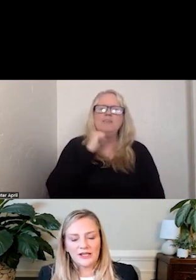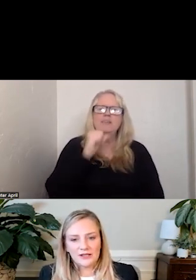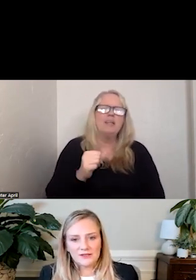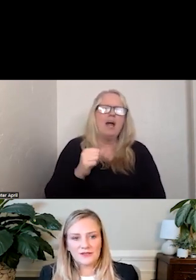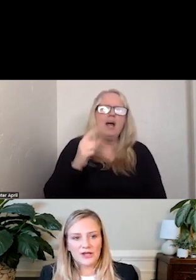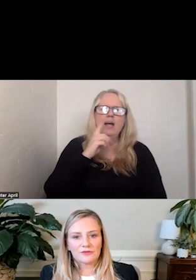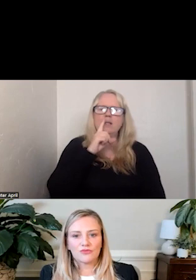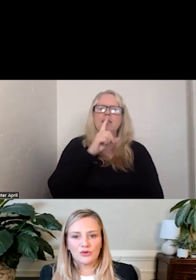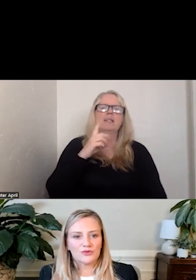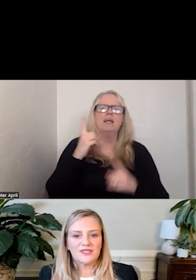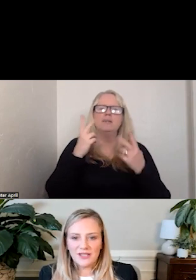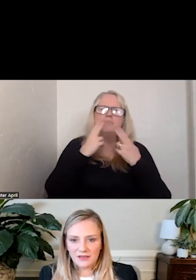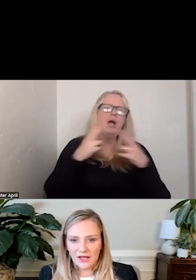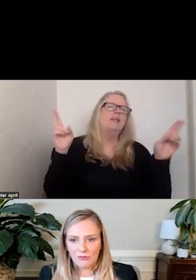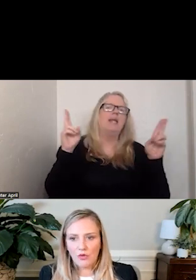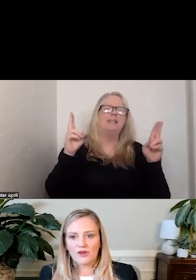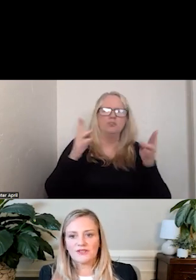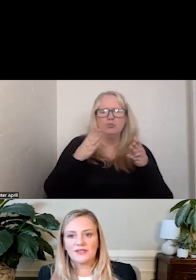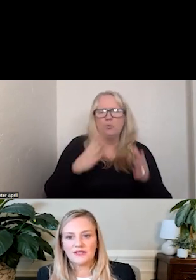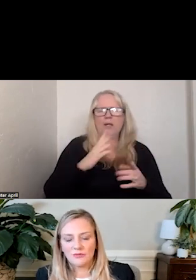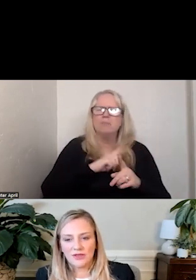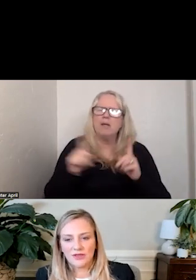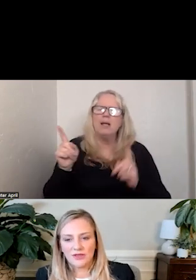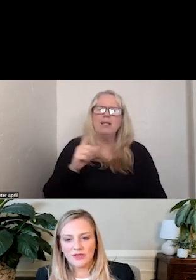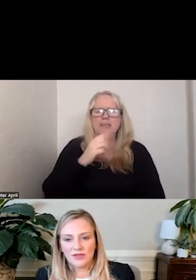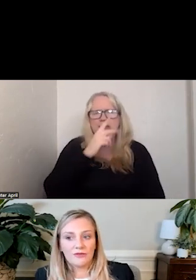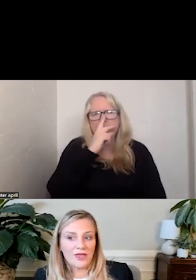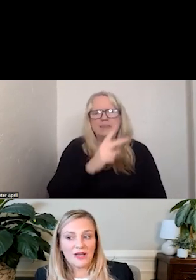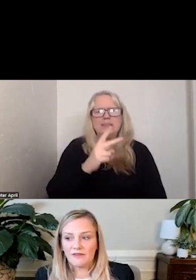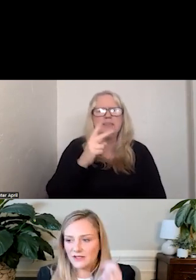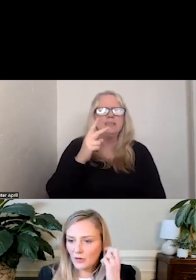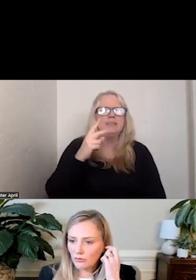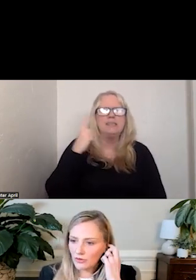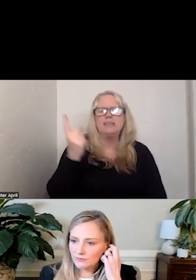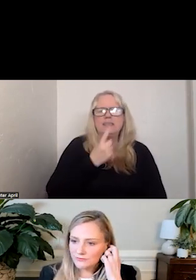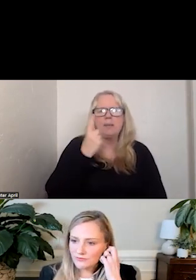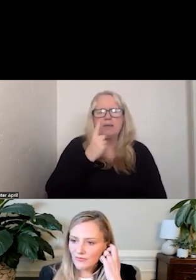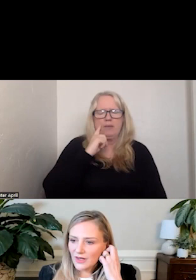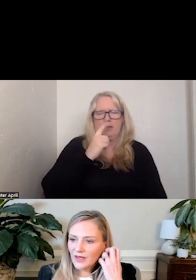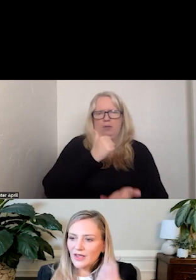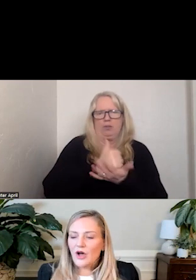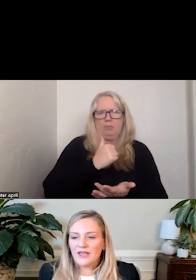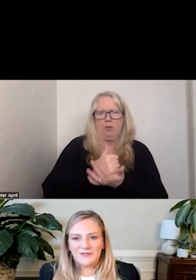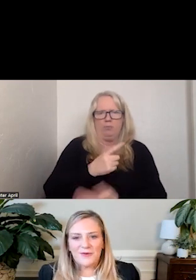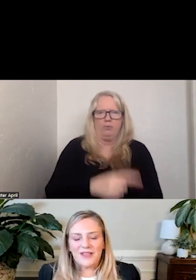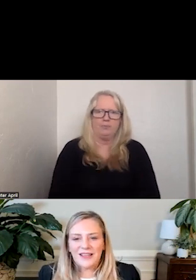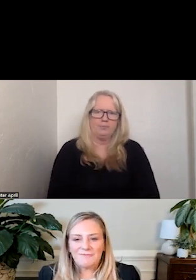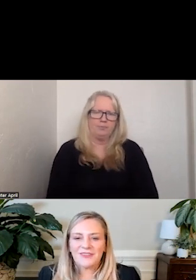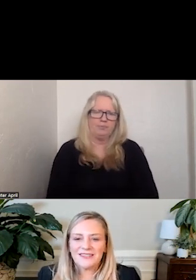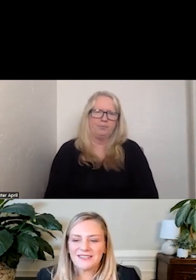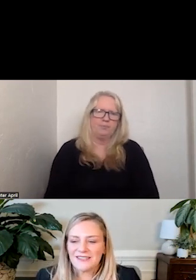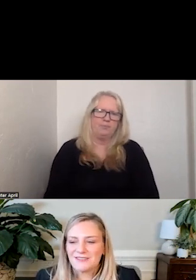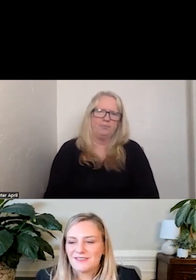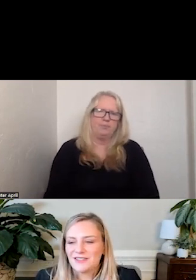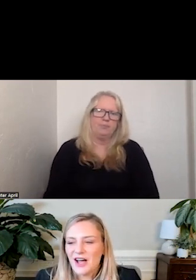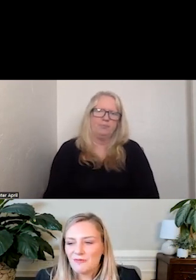but it is like, seeing them or seeing something that they might find helpful. Okay, so